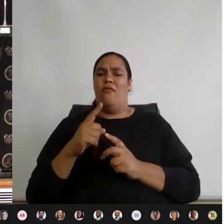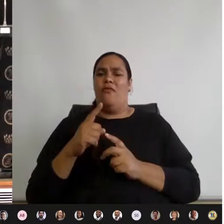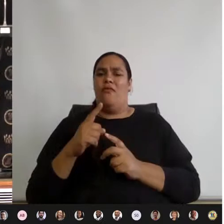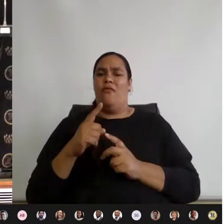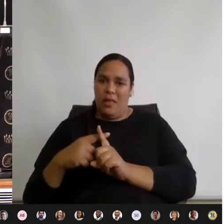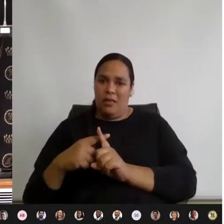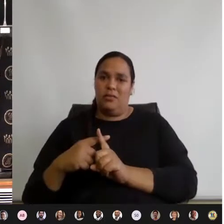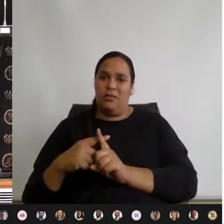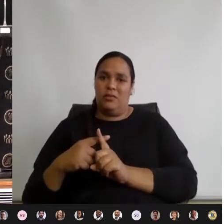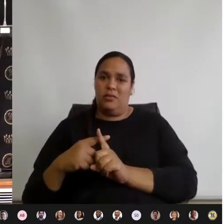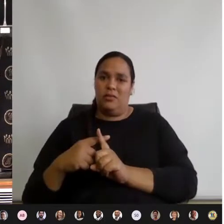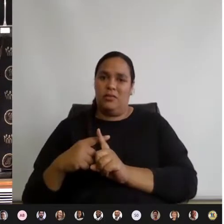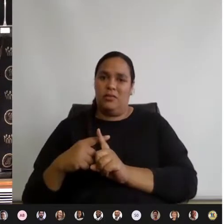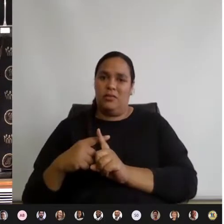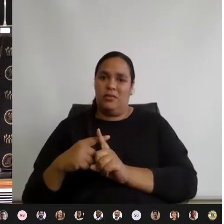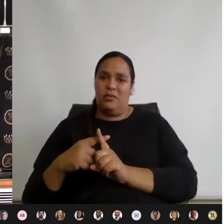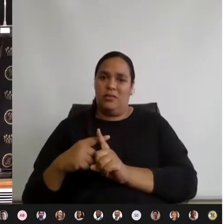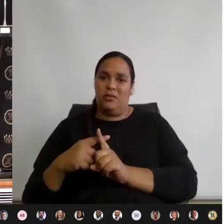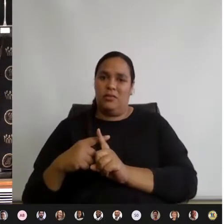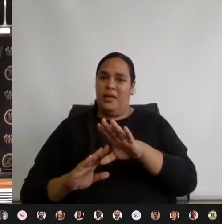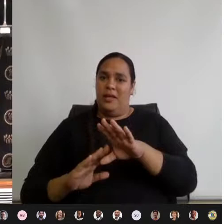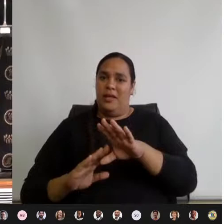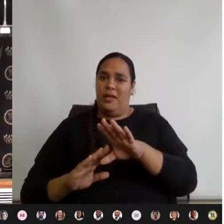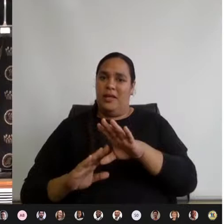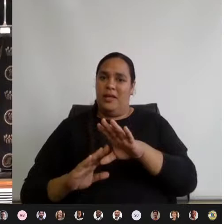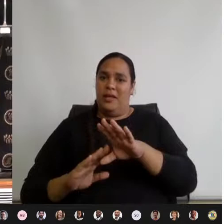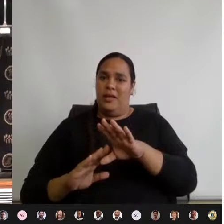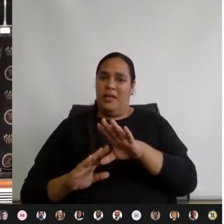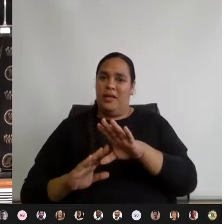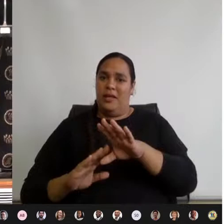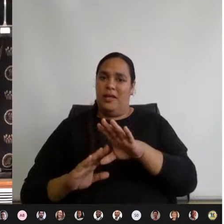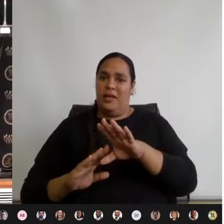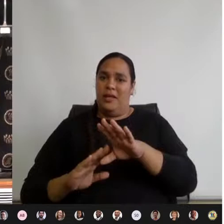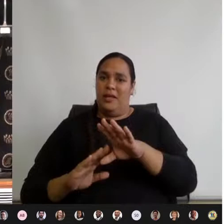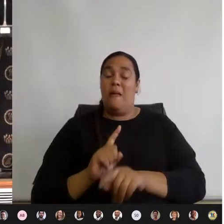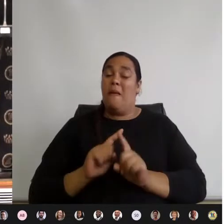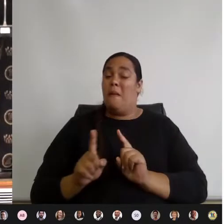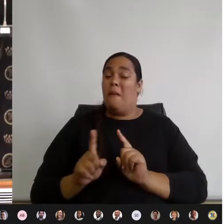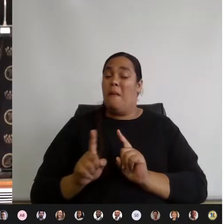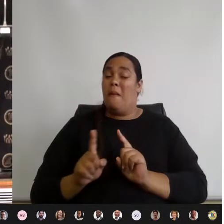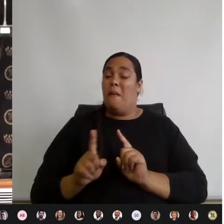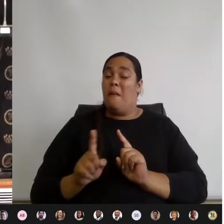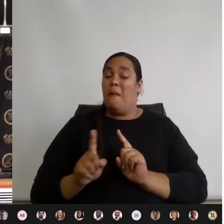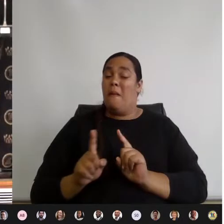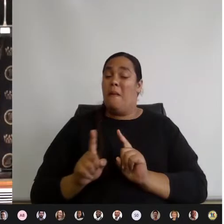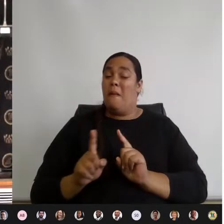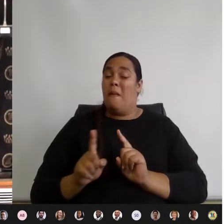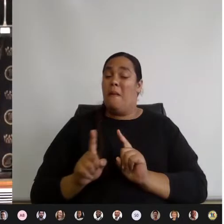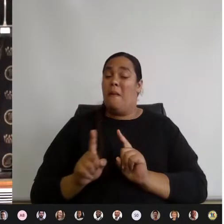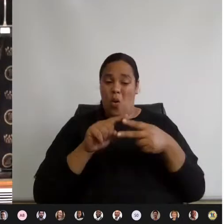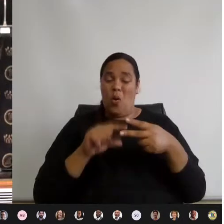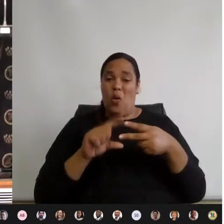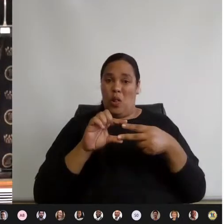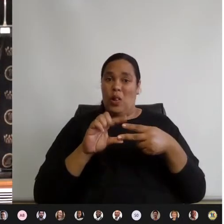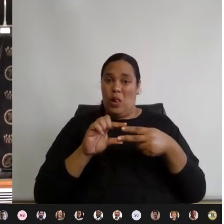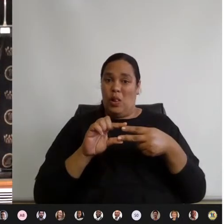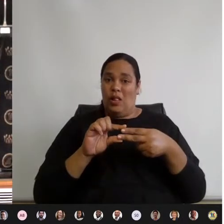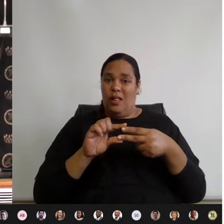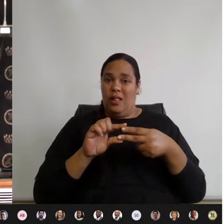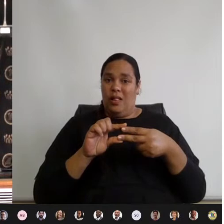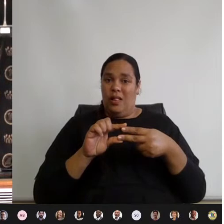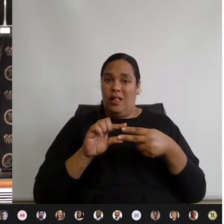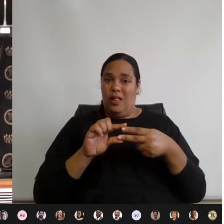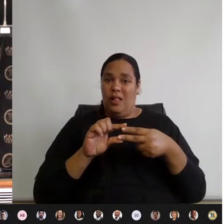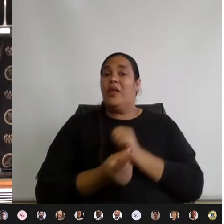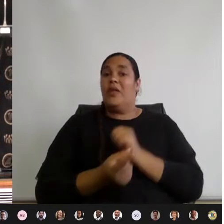the penalties that were paid on that bill. The interesting thing is both of these instances